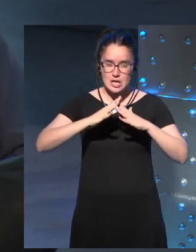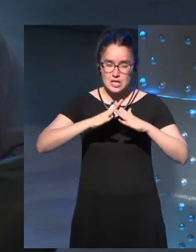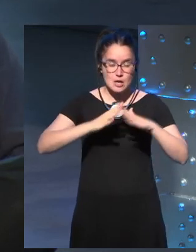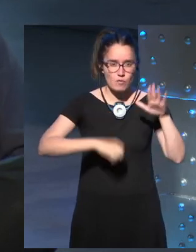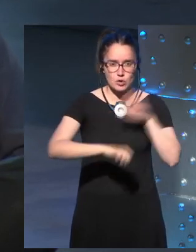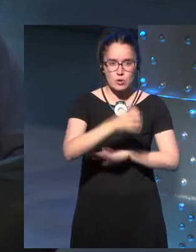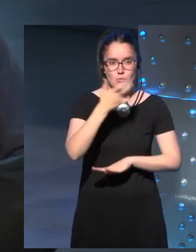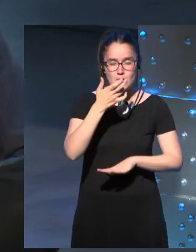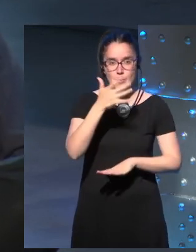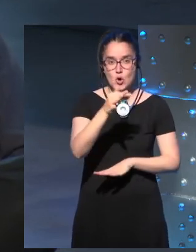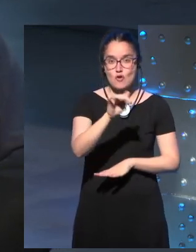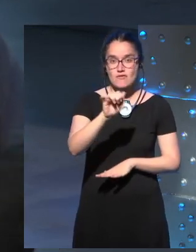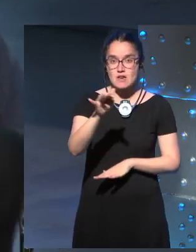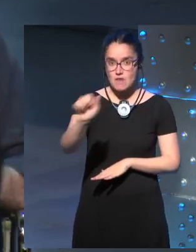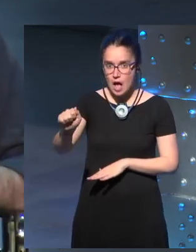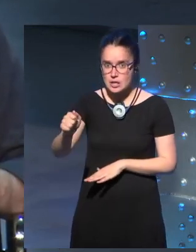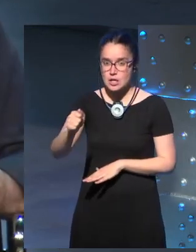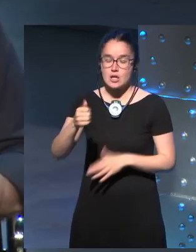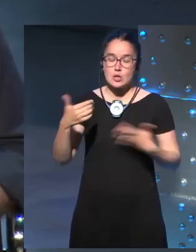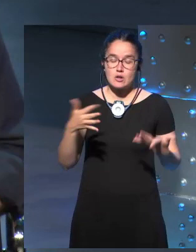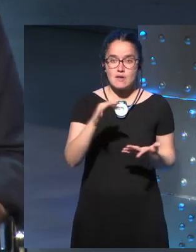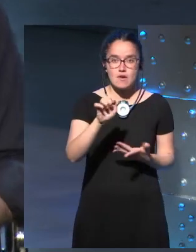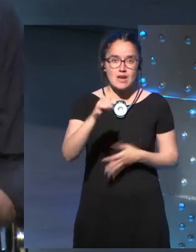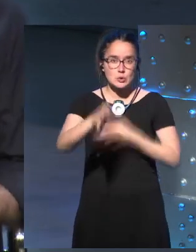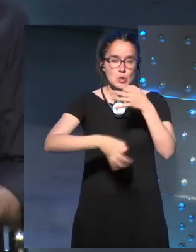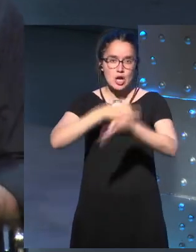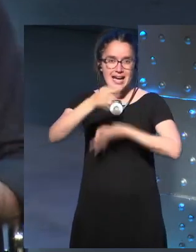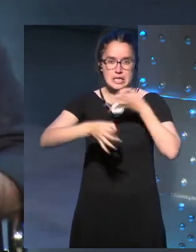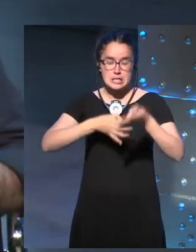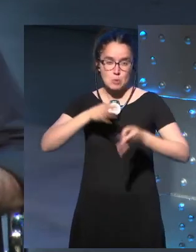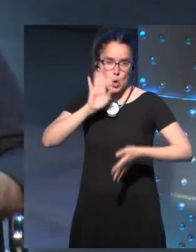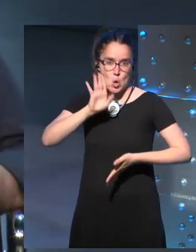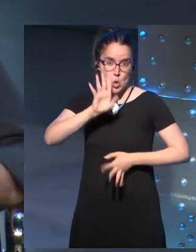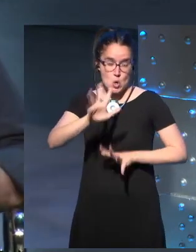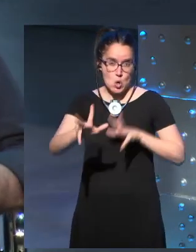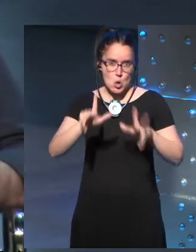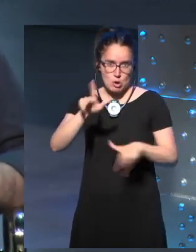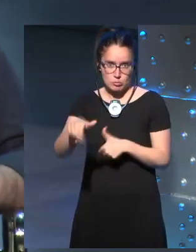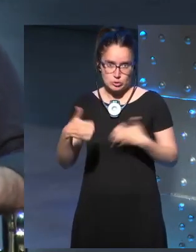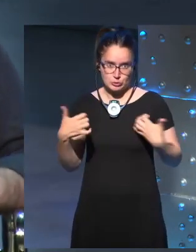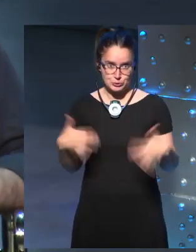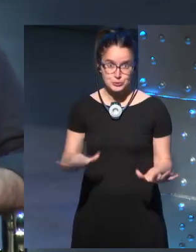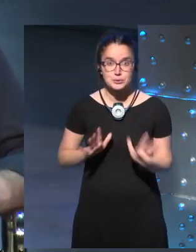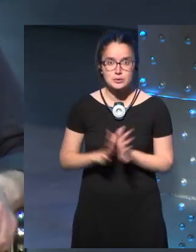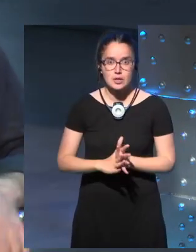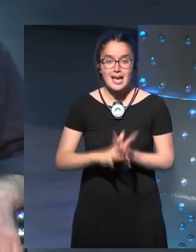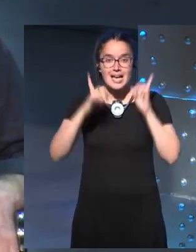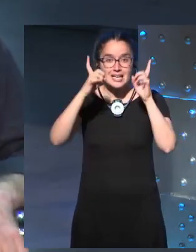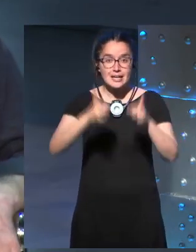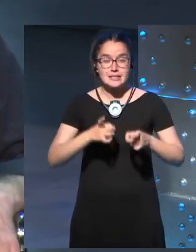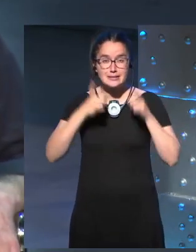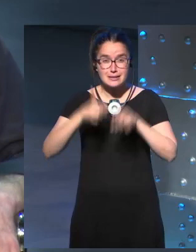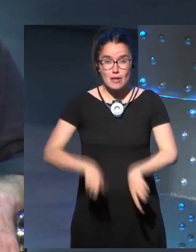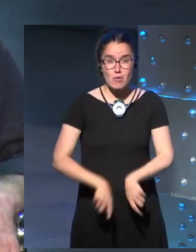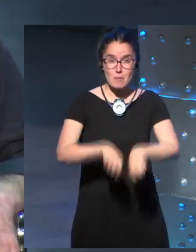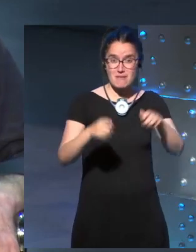is a corrupt body which has been working to kind of destroy football